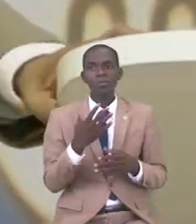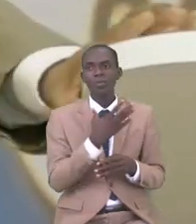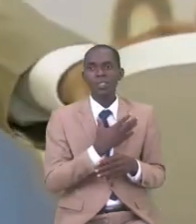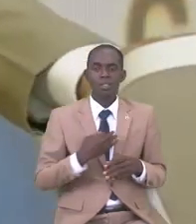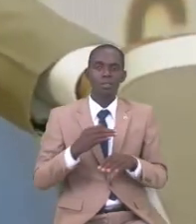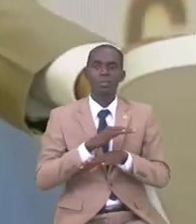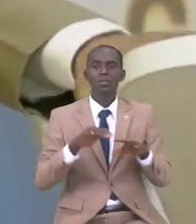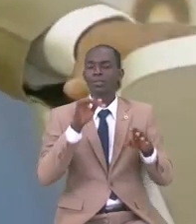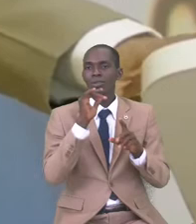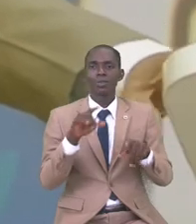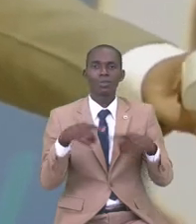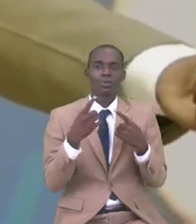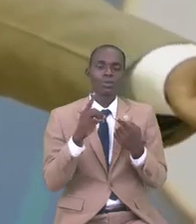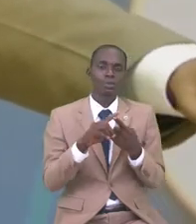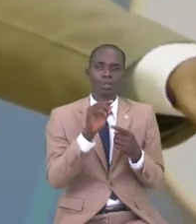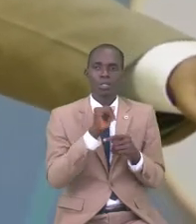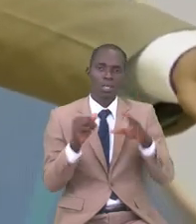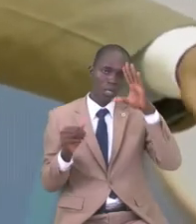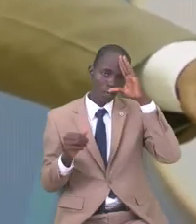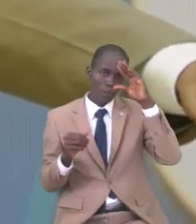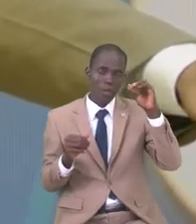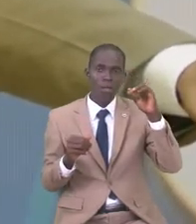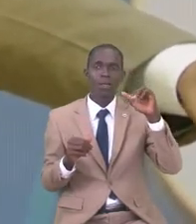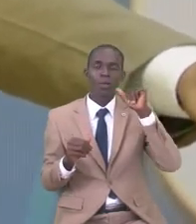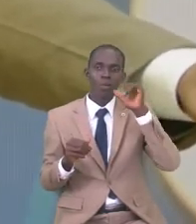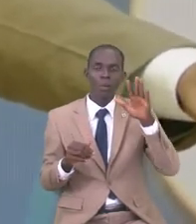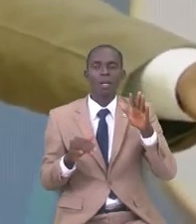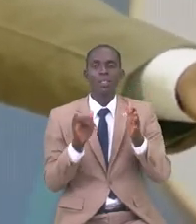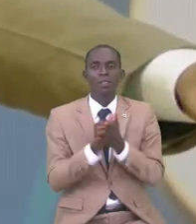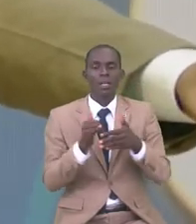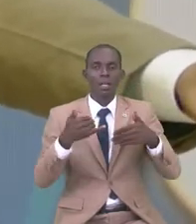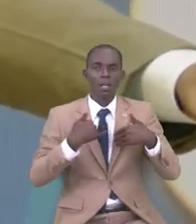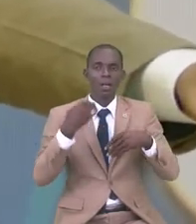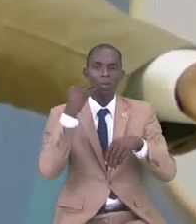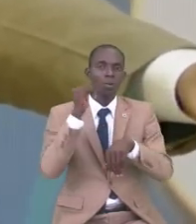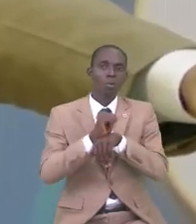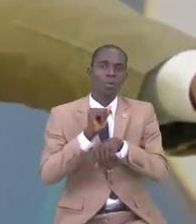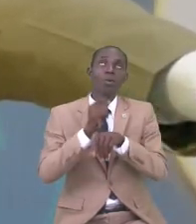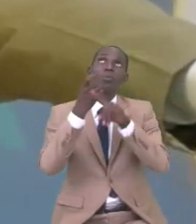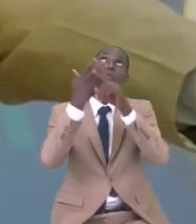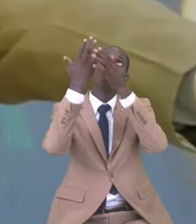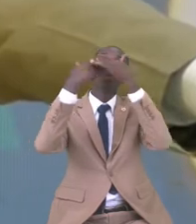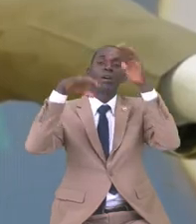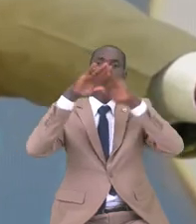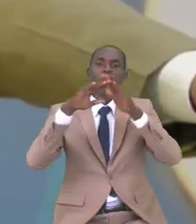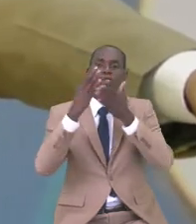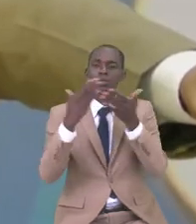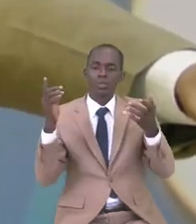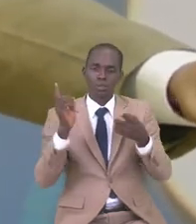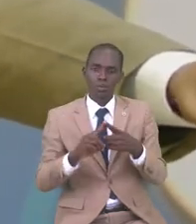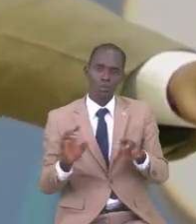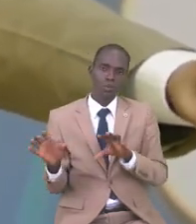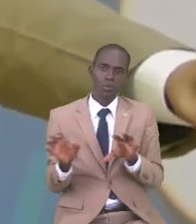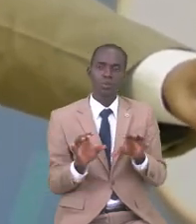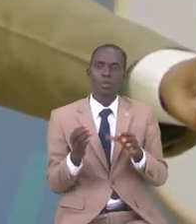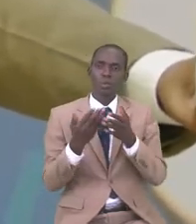to a man, a woman that has assignment from heaven, something to fulfill.